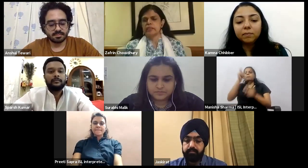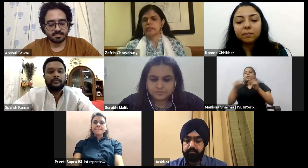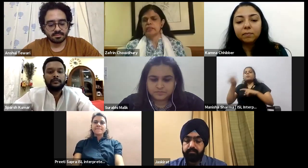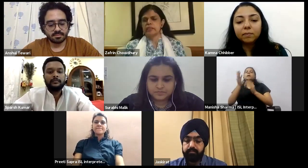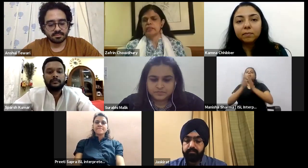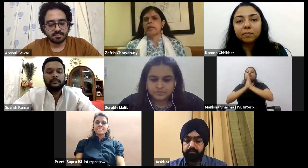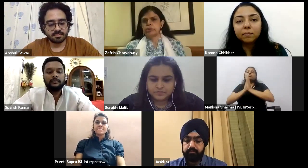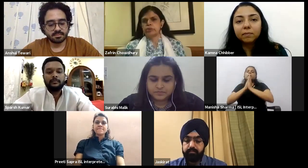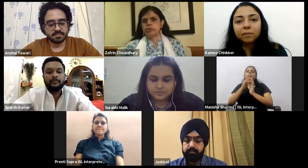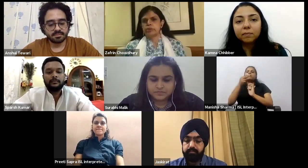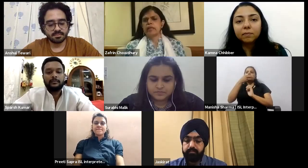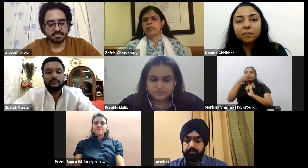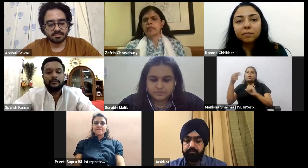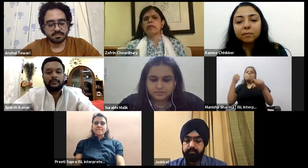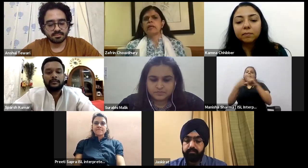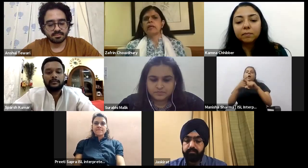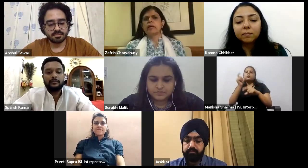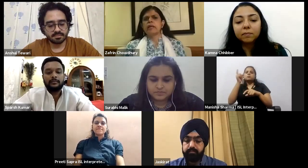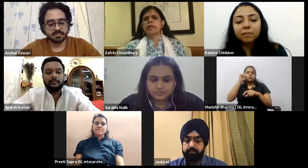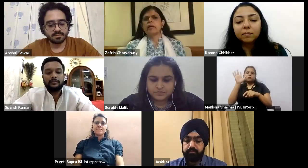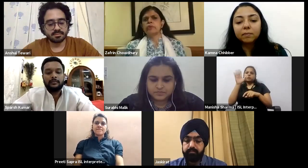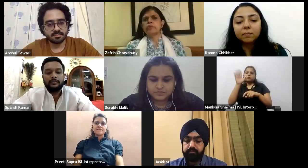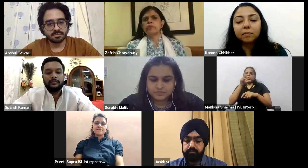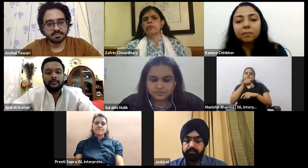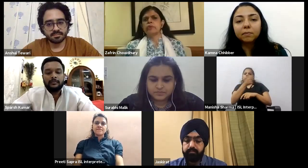terms that not to use that, and